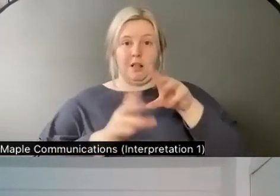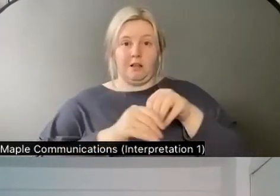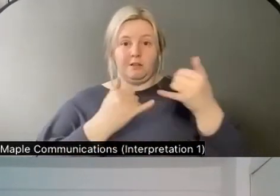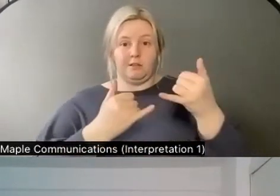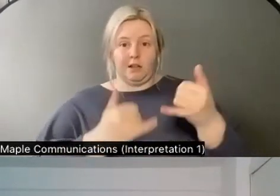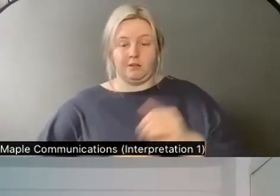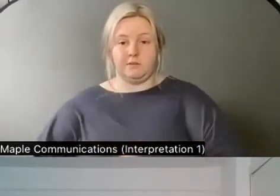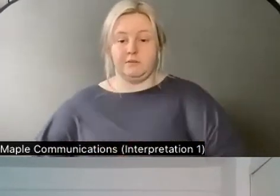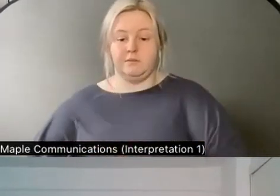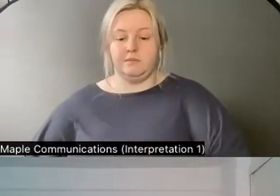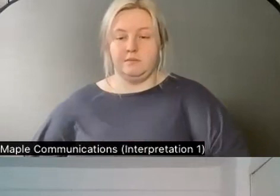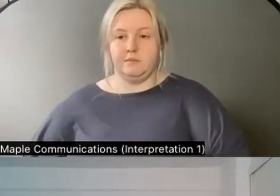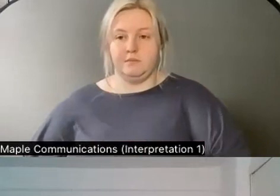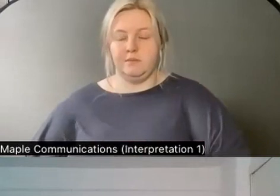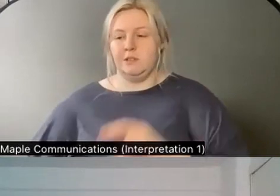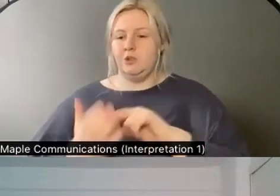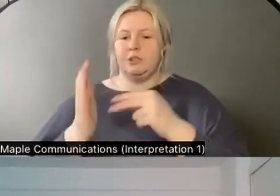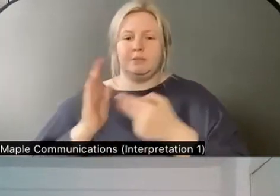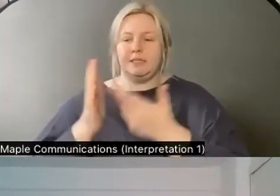It just makes going to the hospital